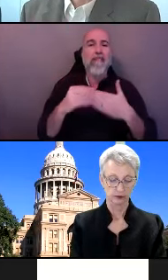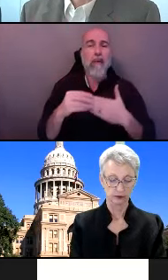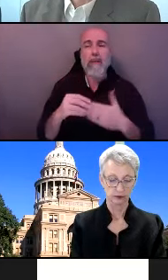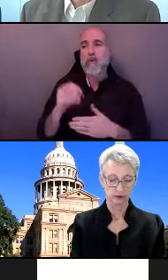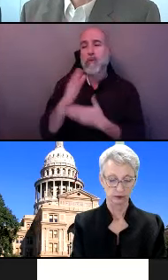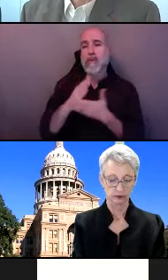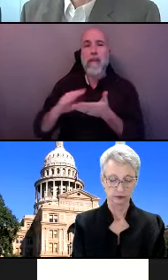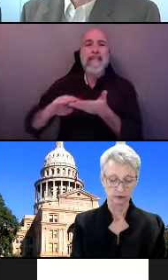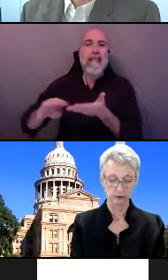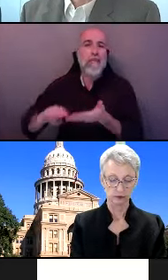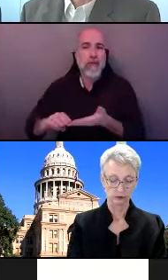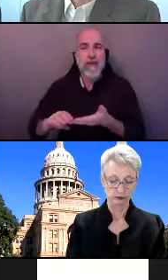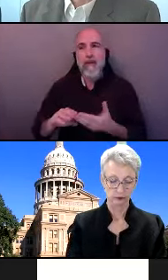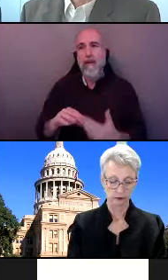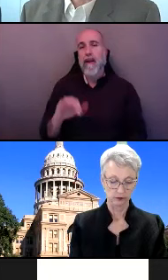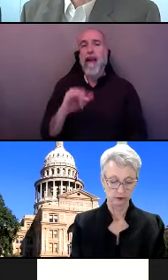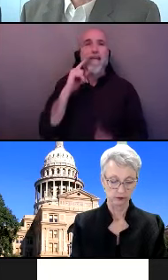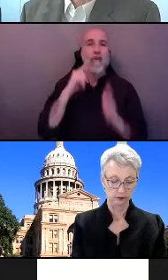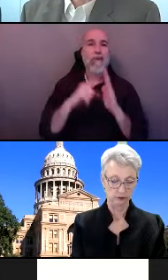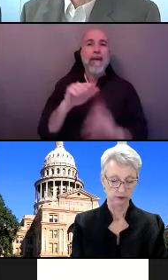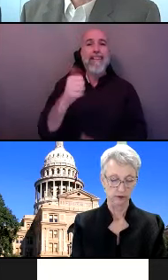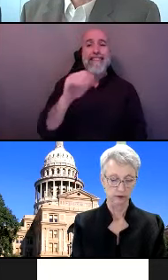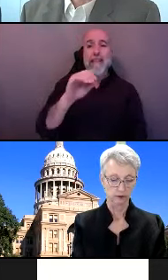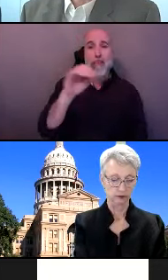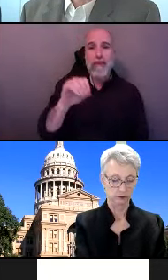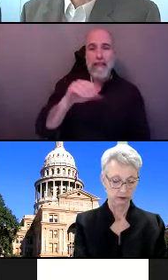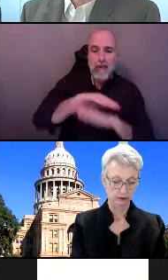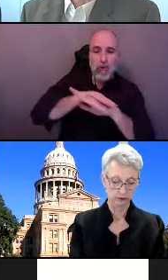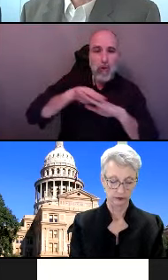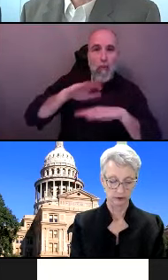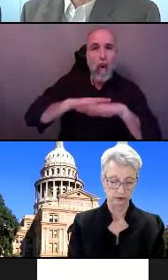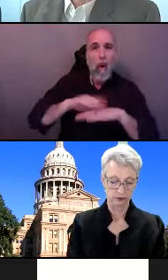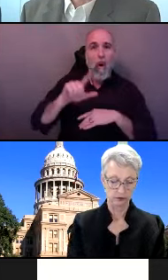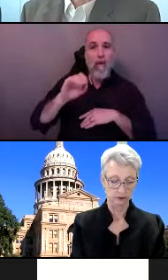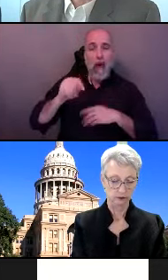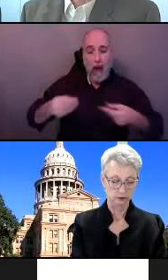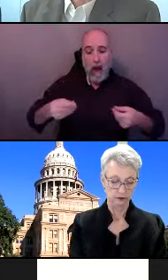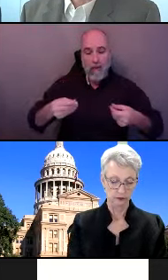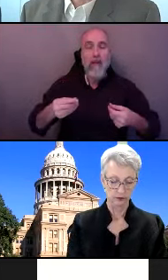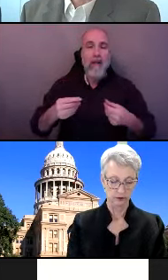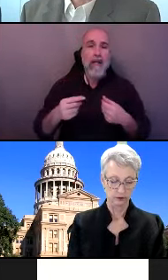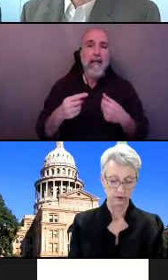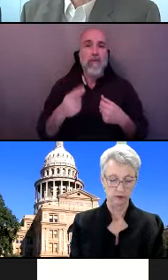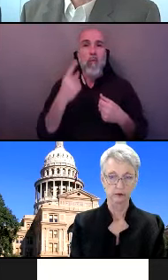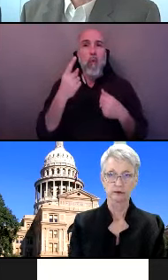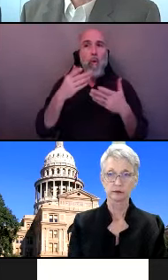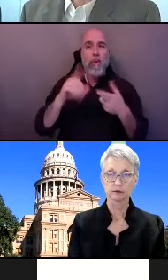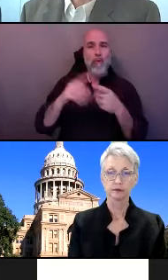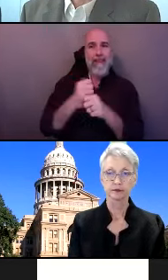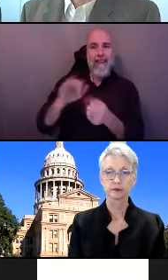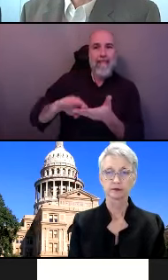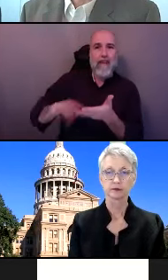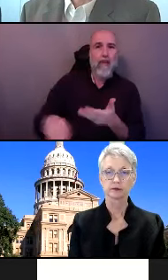the 10% slope or topography on the lot is one way that you can get a variance.